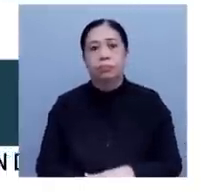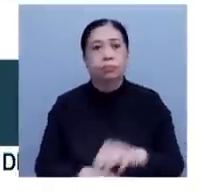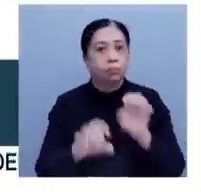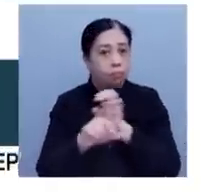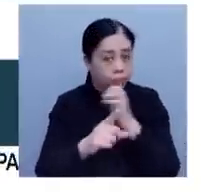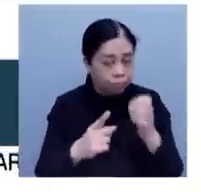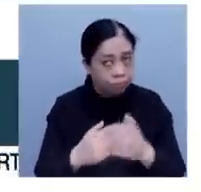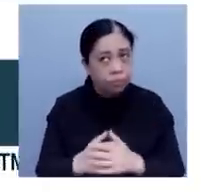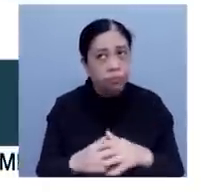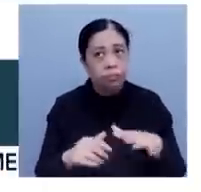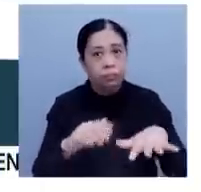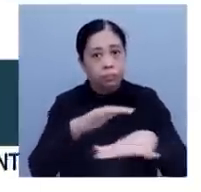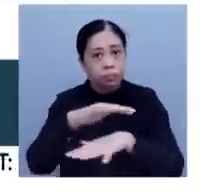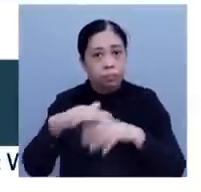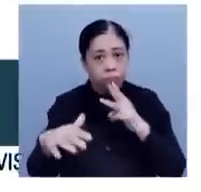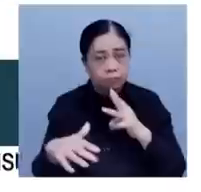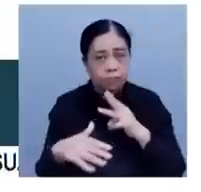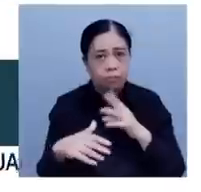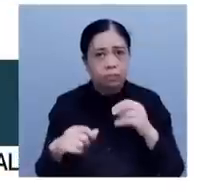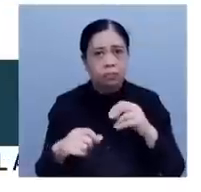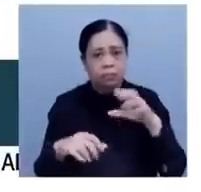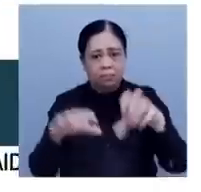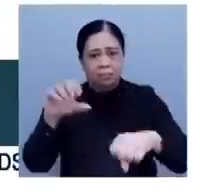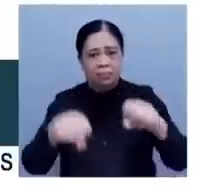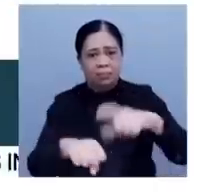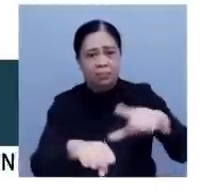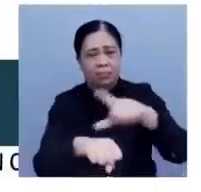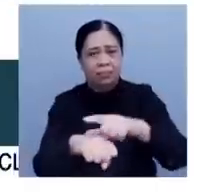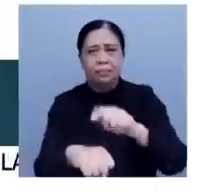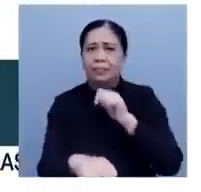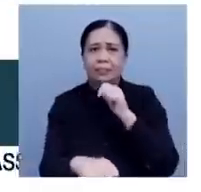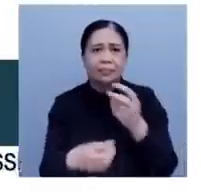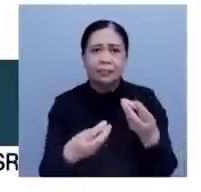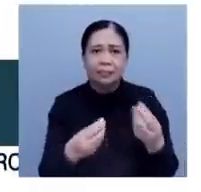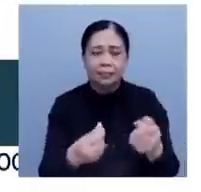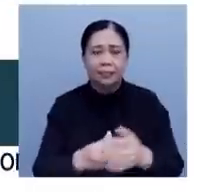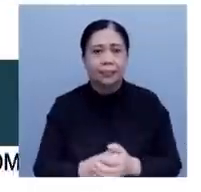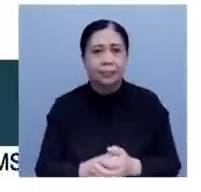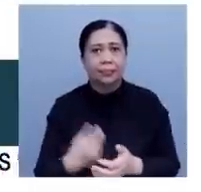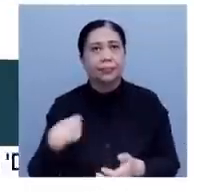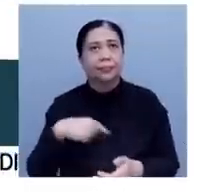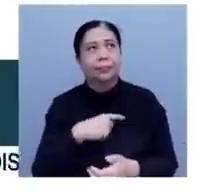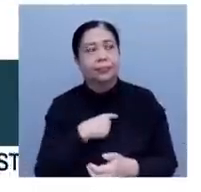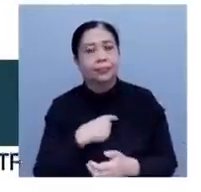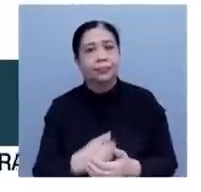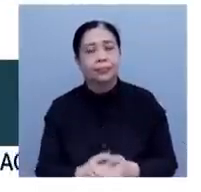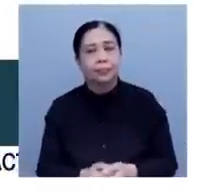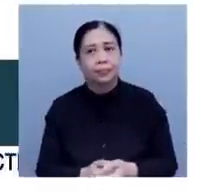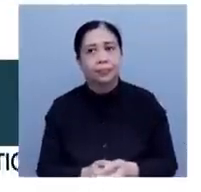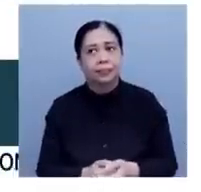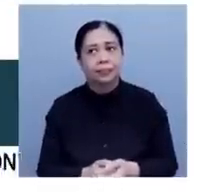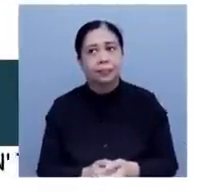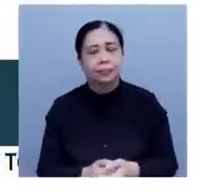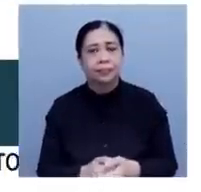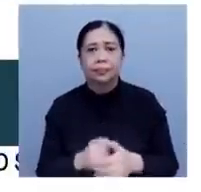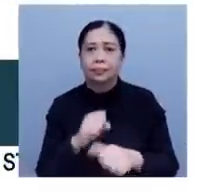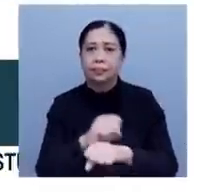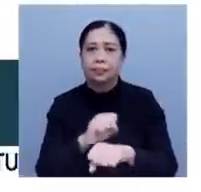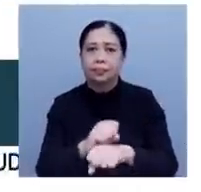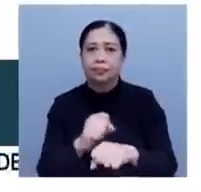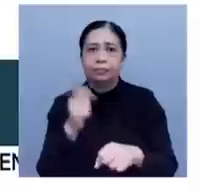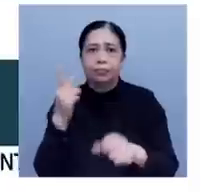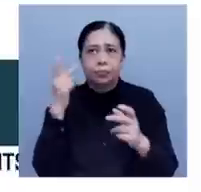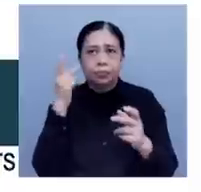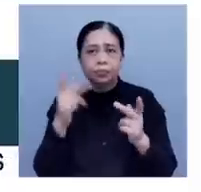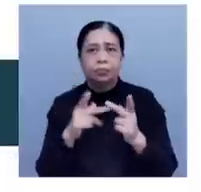environment. And reclamation is not the solution to our efforts to develop the potentials